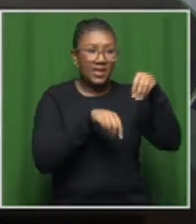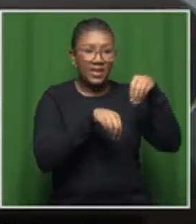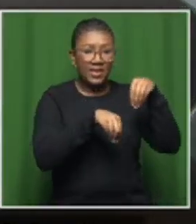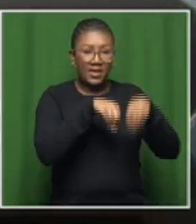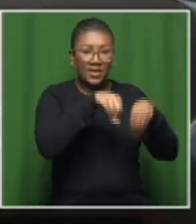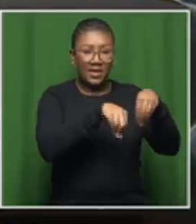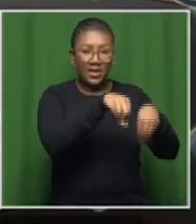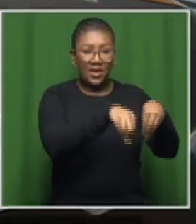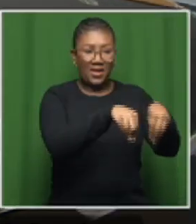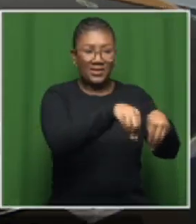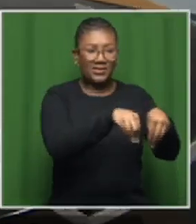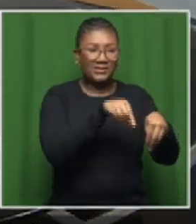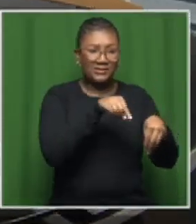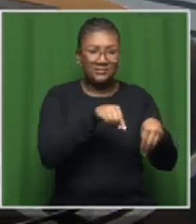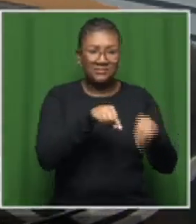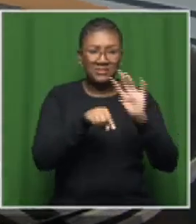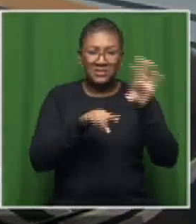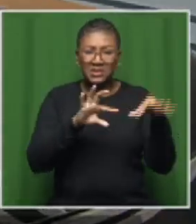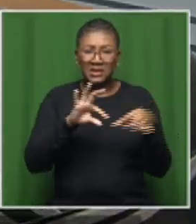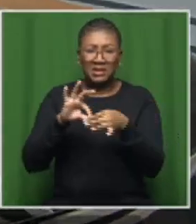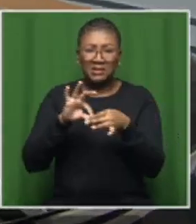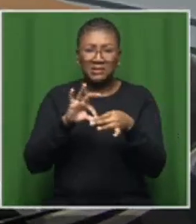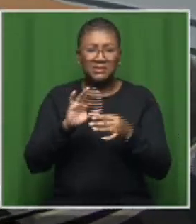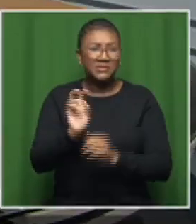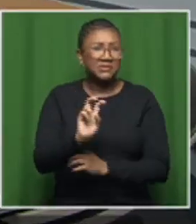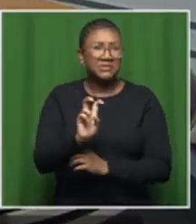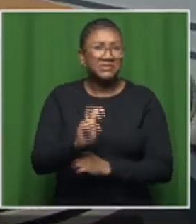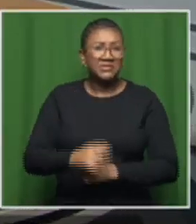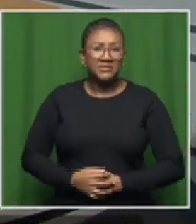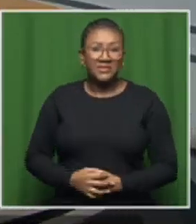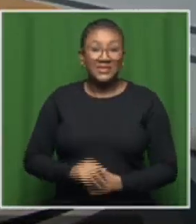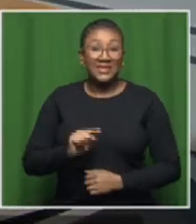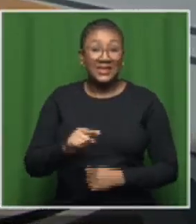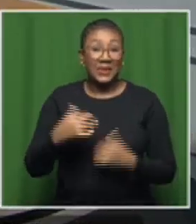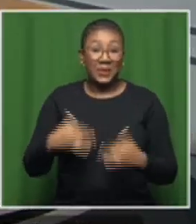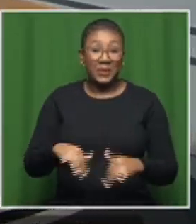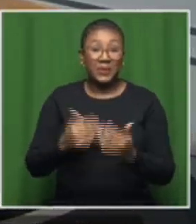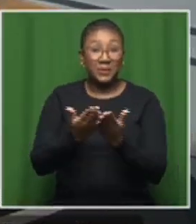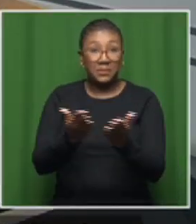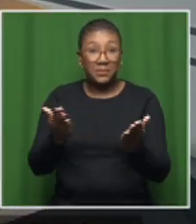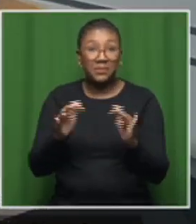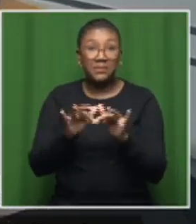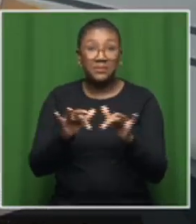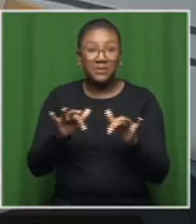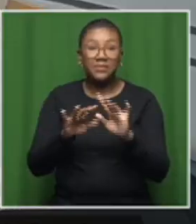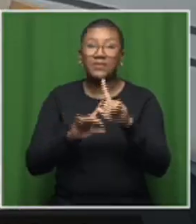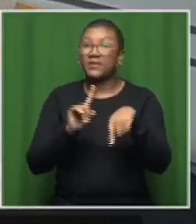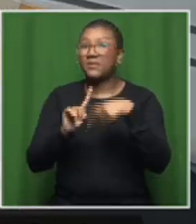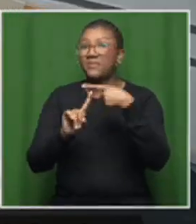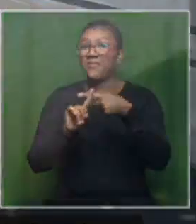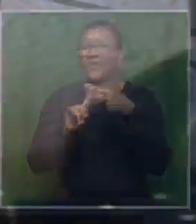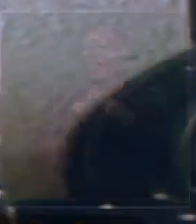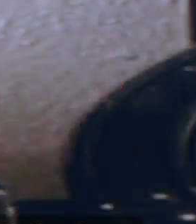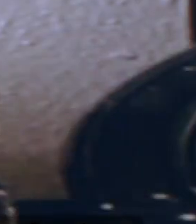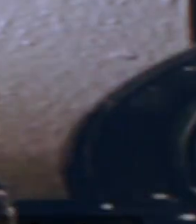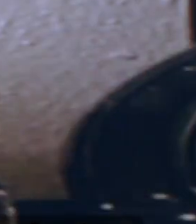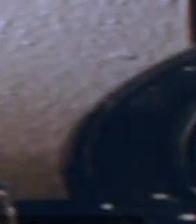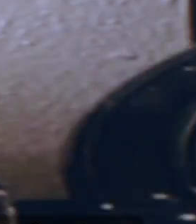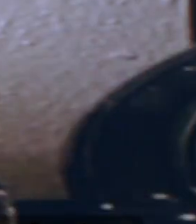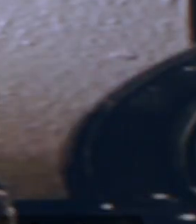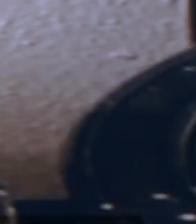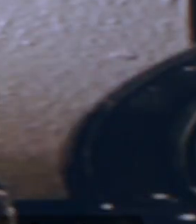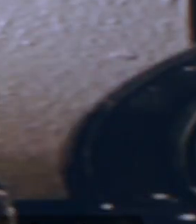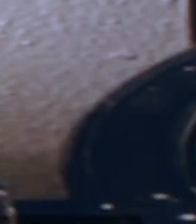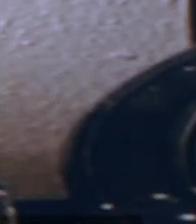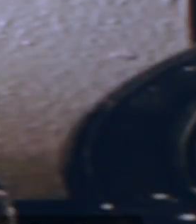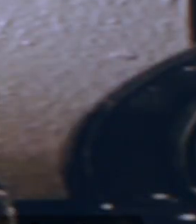this. How's it been received as well? It's been very positively received. Really, I work in neurodiversity, so I work with